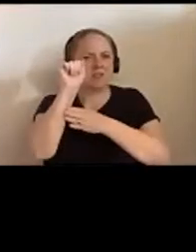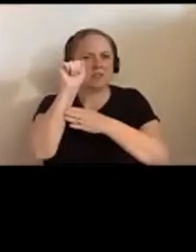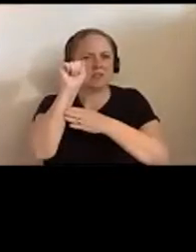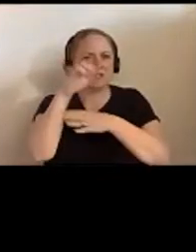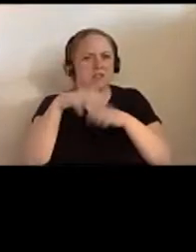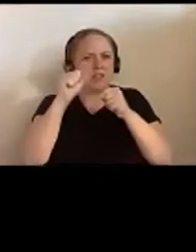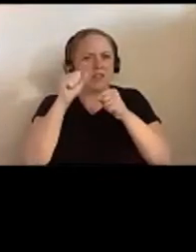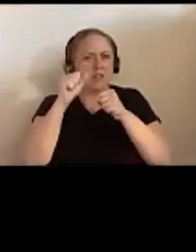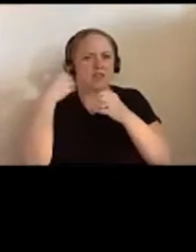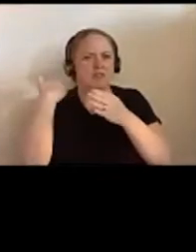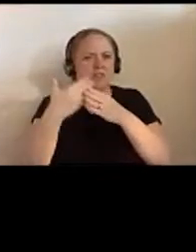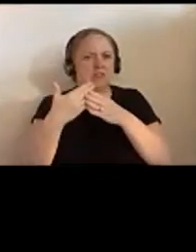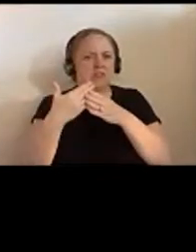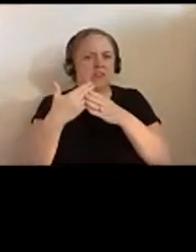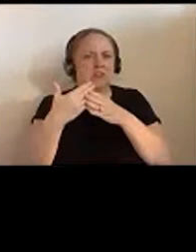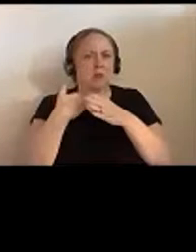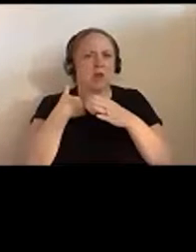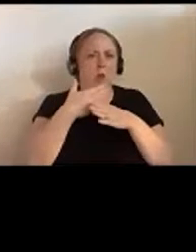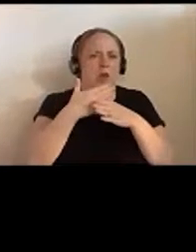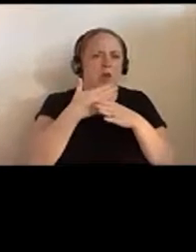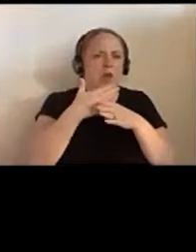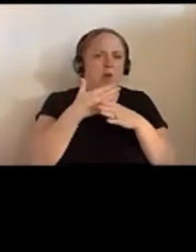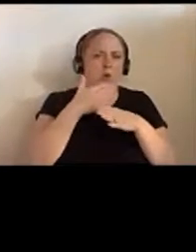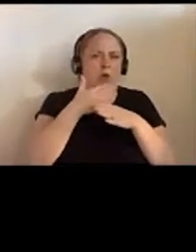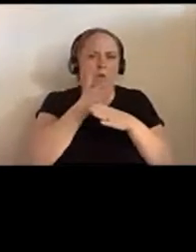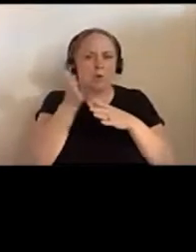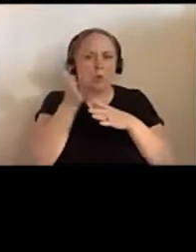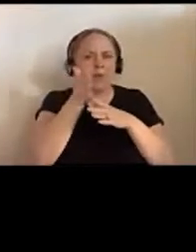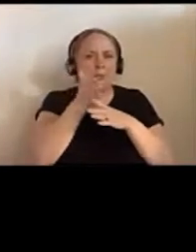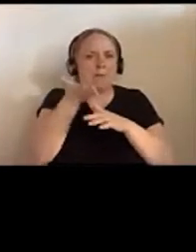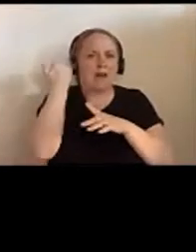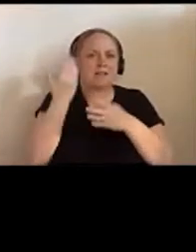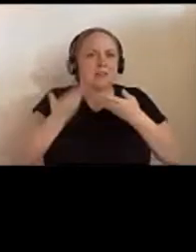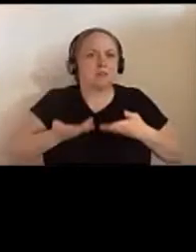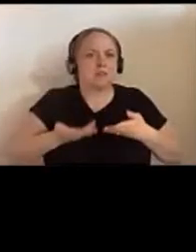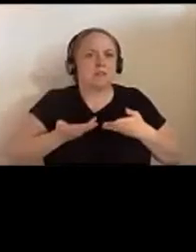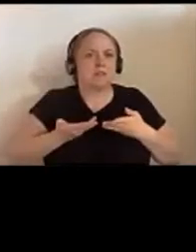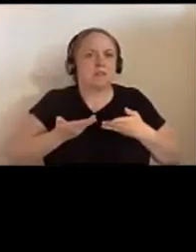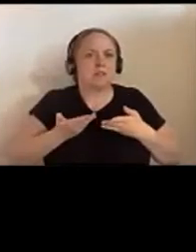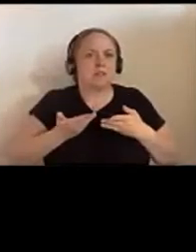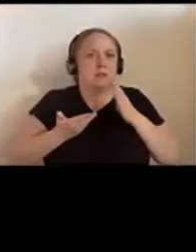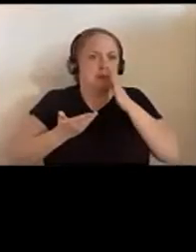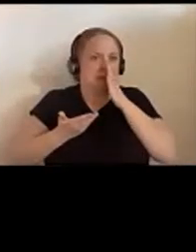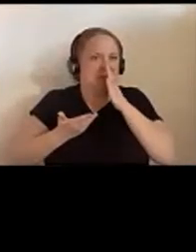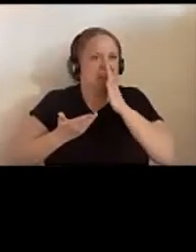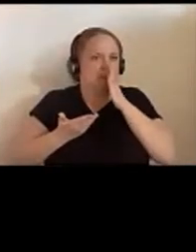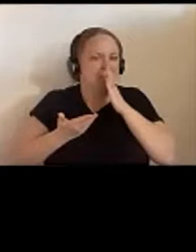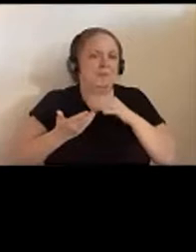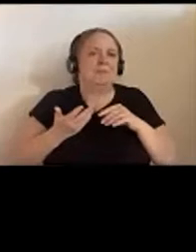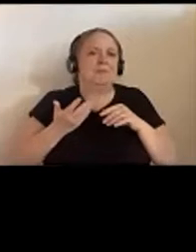work walks the line between the past and the present. My work starts where intersecting identities meet